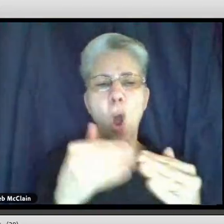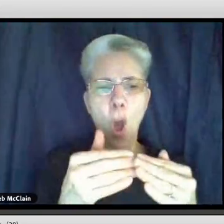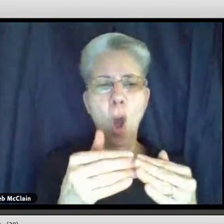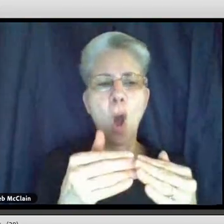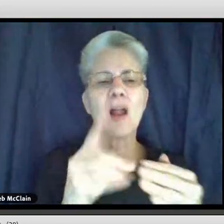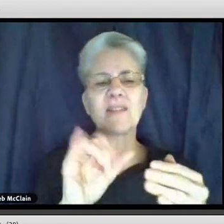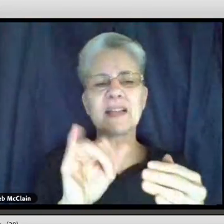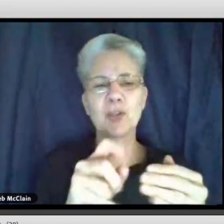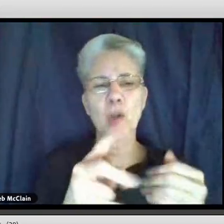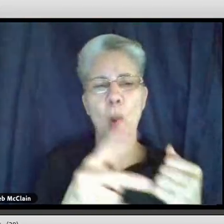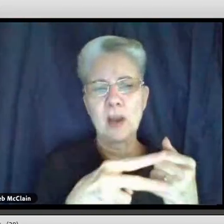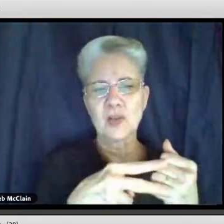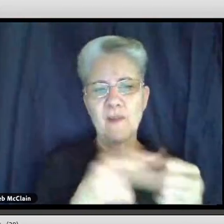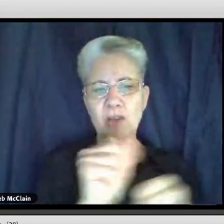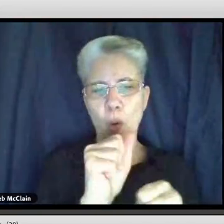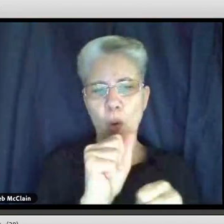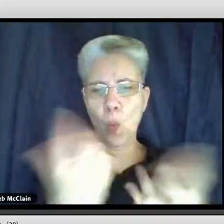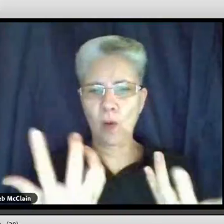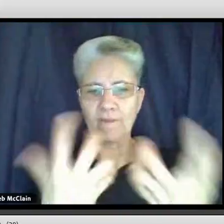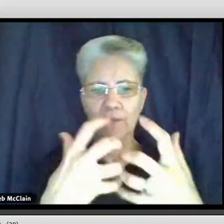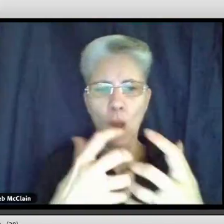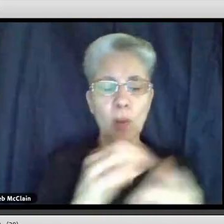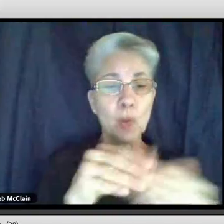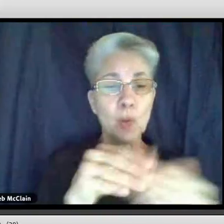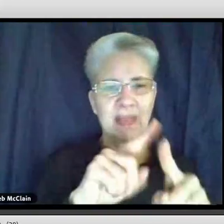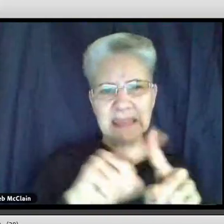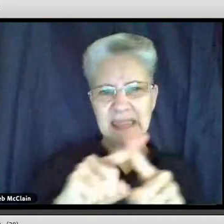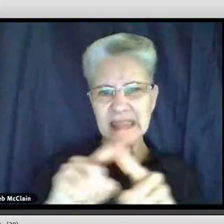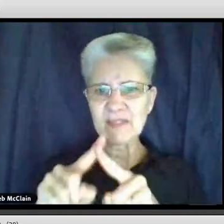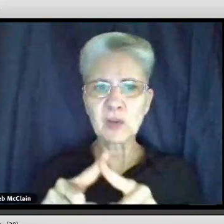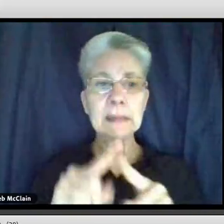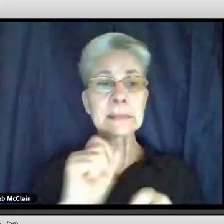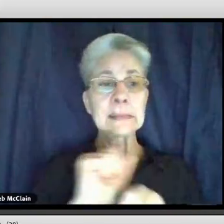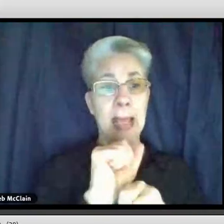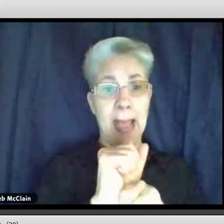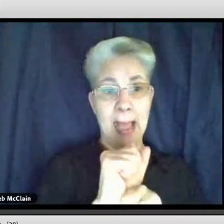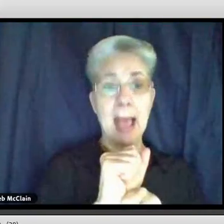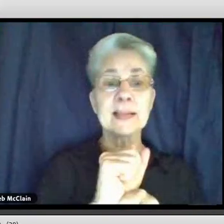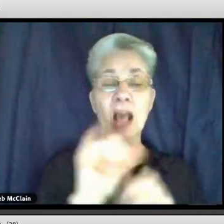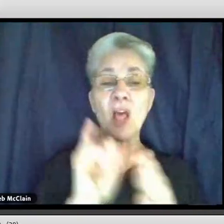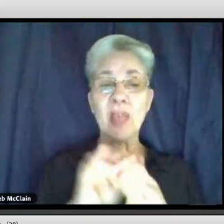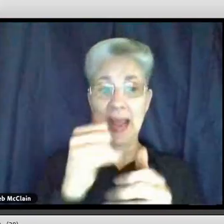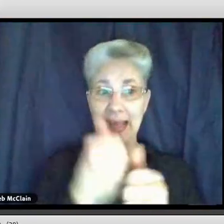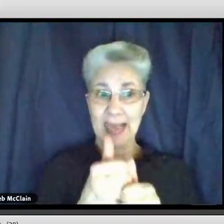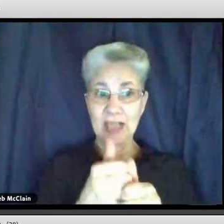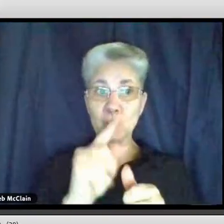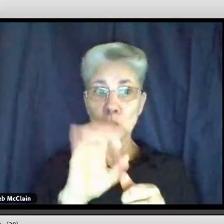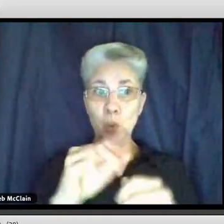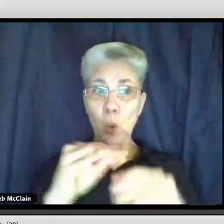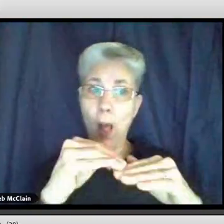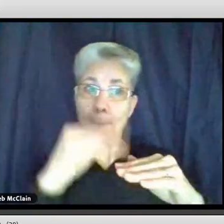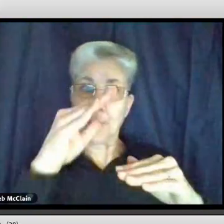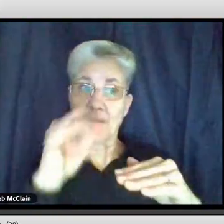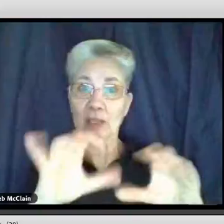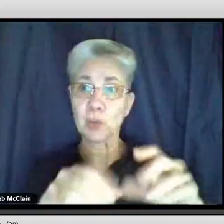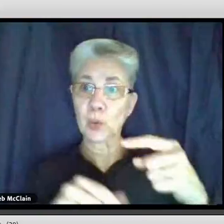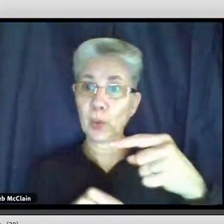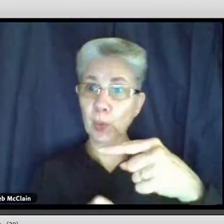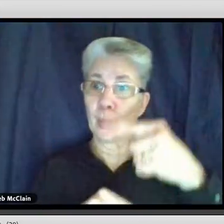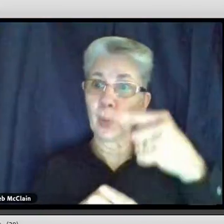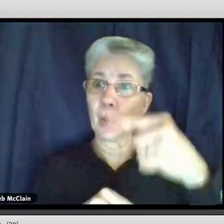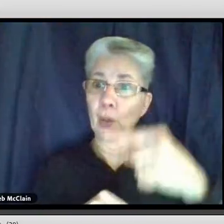preservation workflows and can do all of the different tasks that each individual tools can do as well.